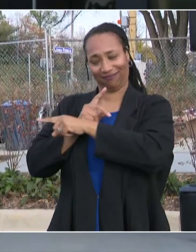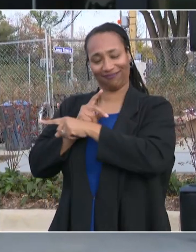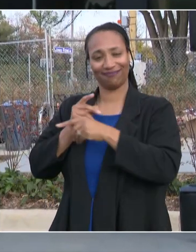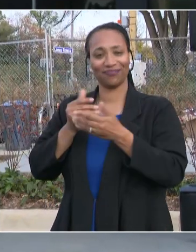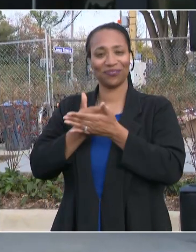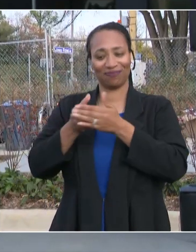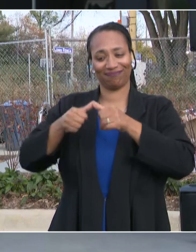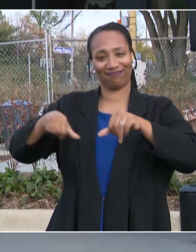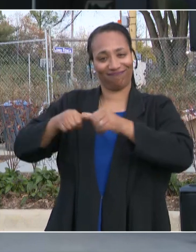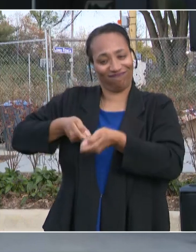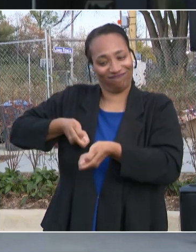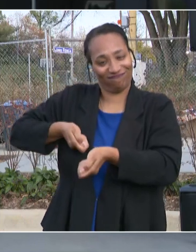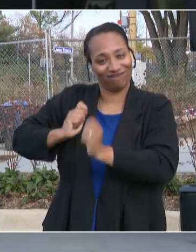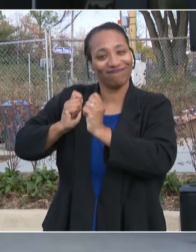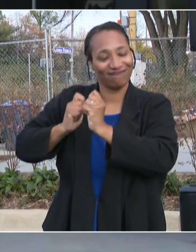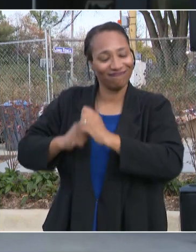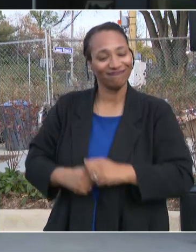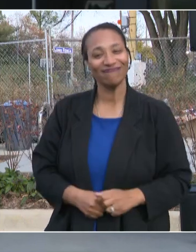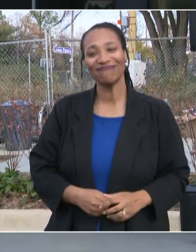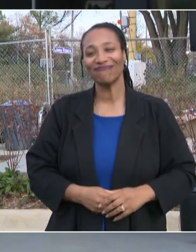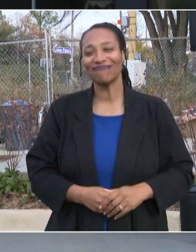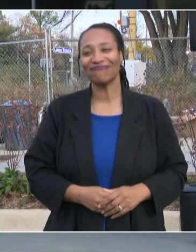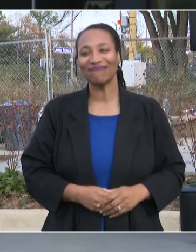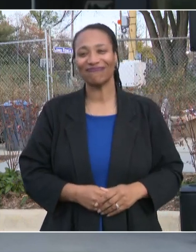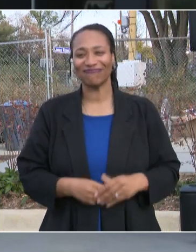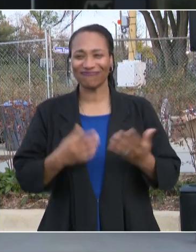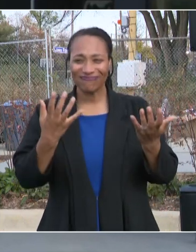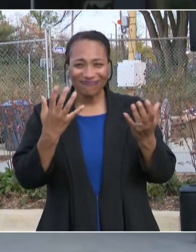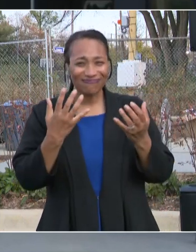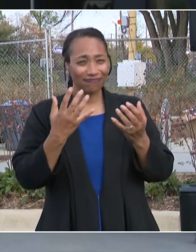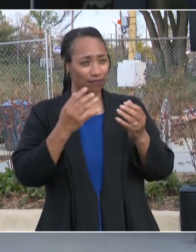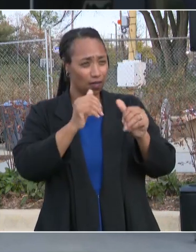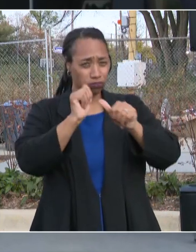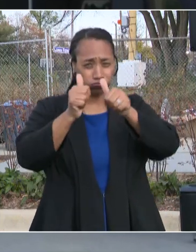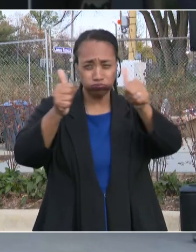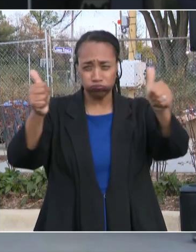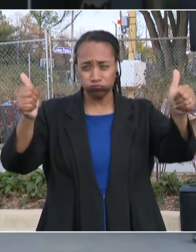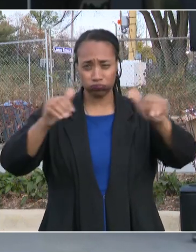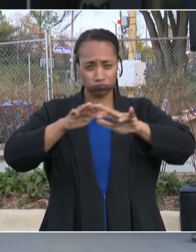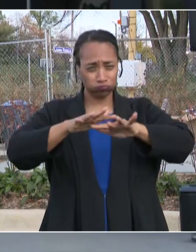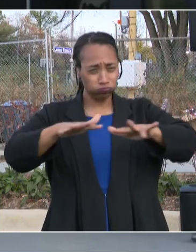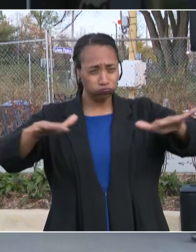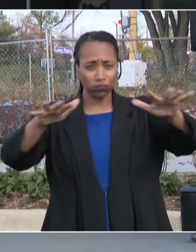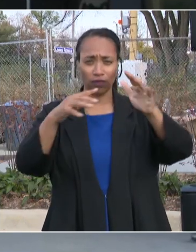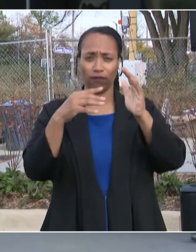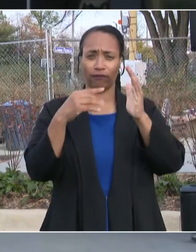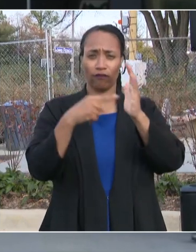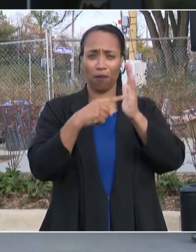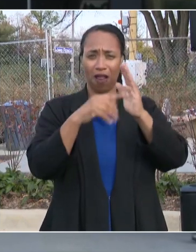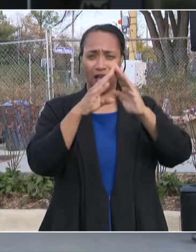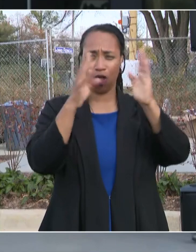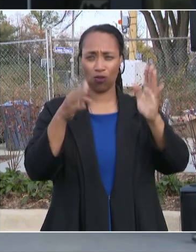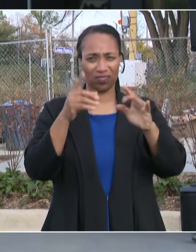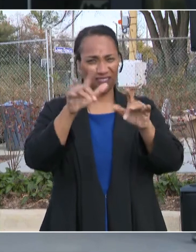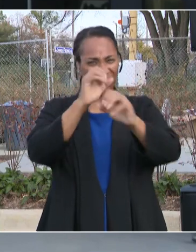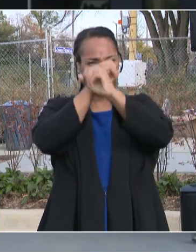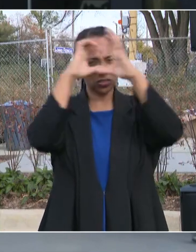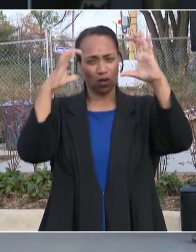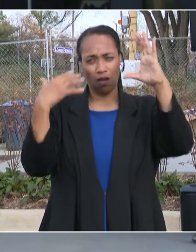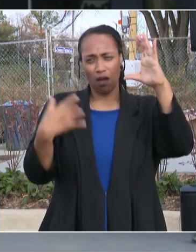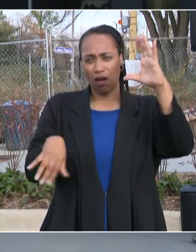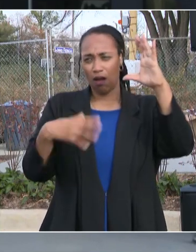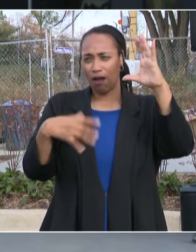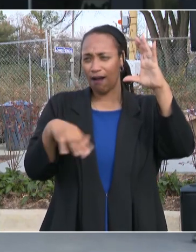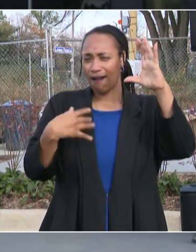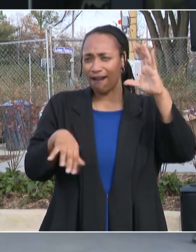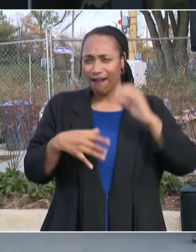DCHA's vision for more affordable housing in the city. Altogether, it is our hope that the revitalized Barry Farm neighborhood provides fertile ground for new and